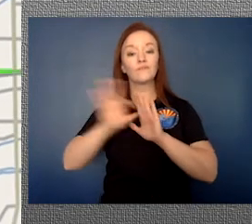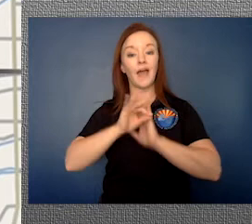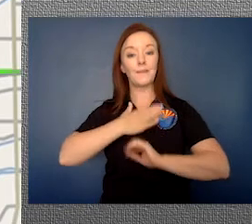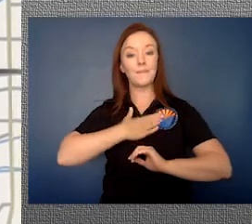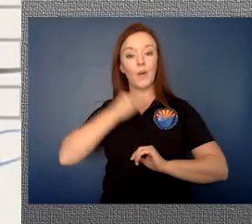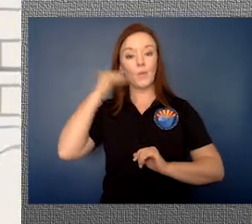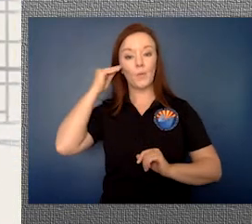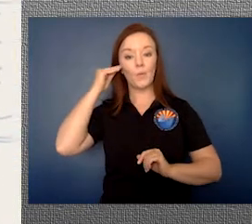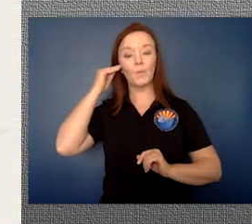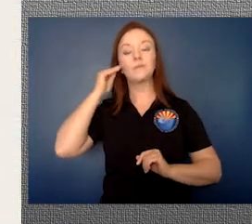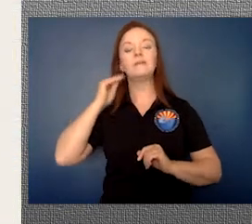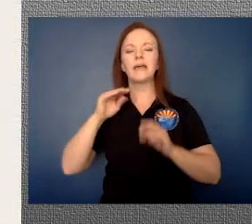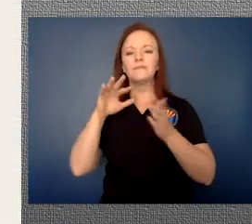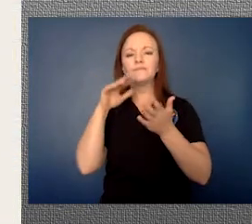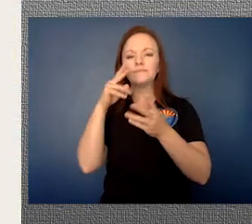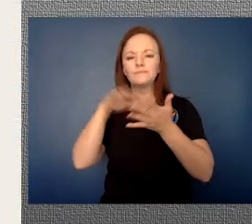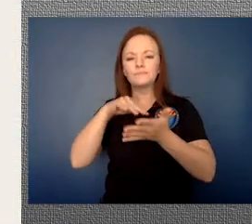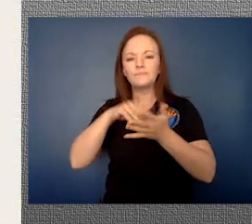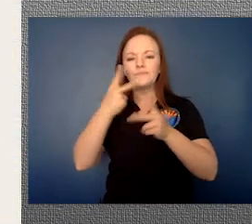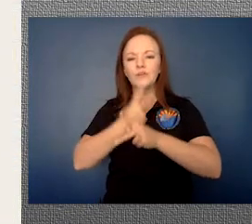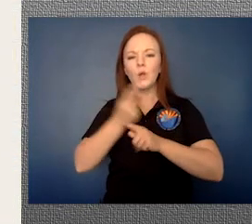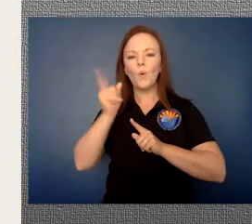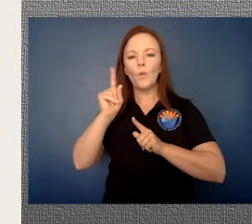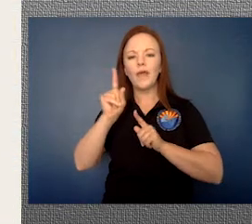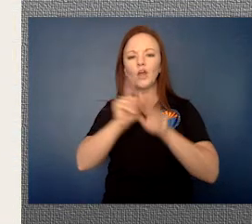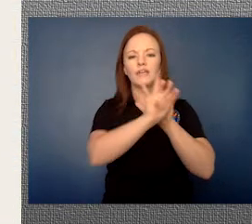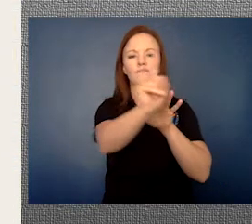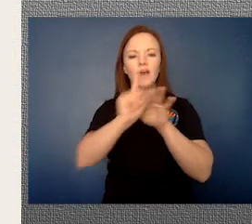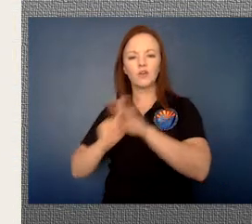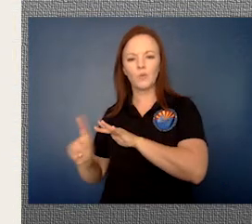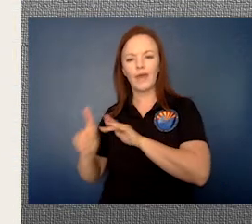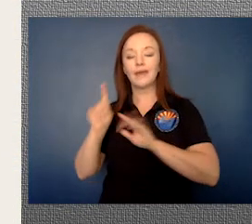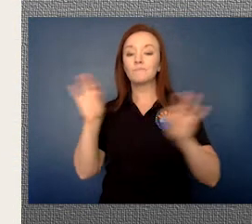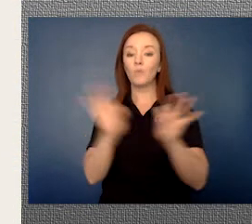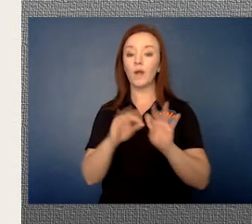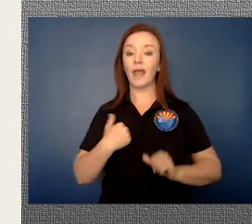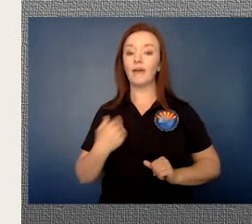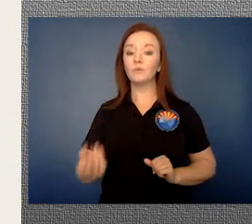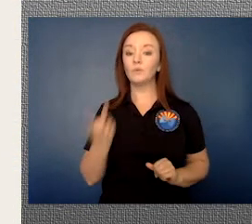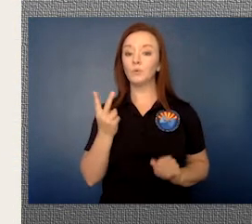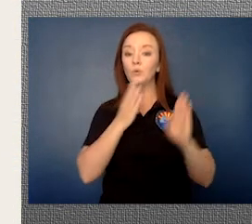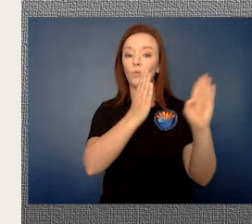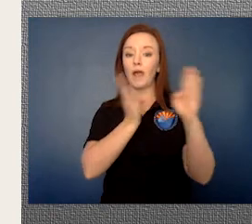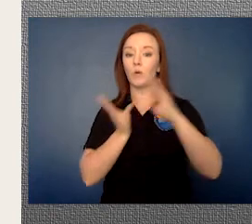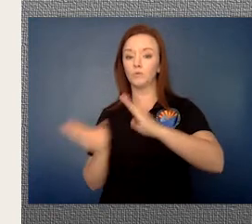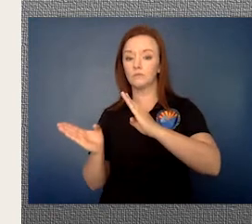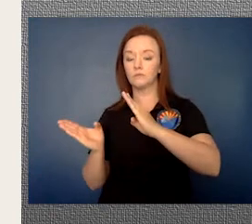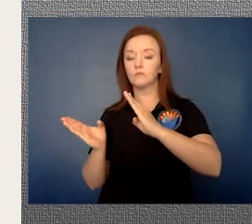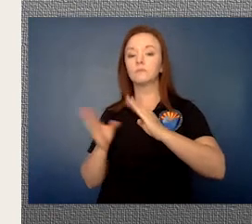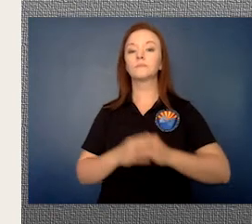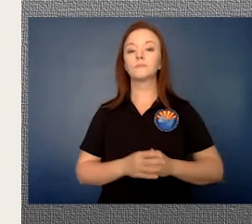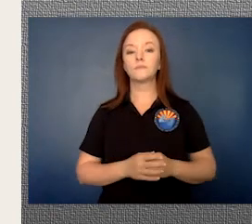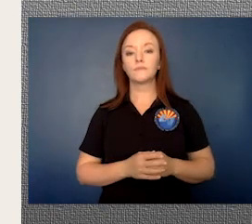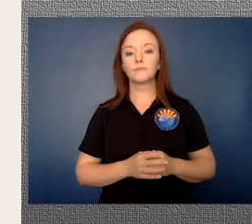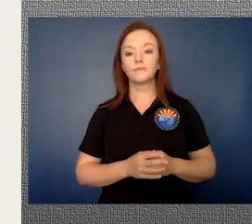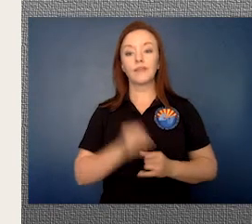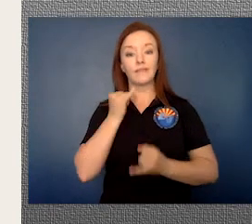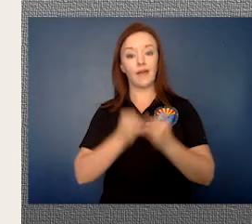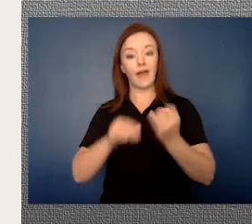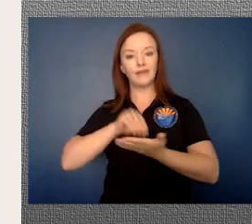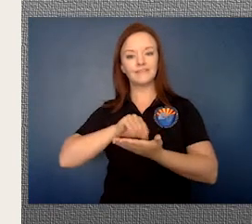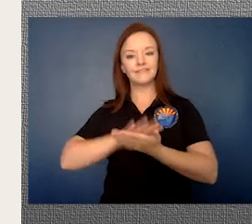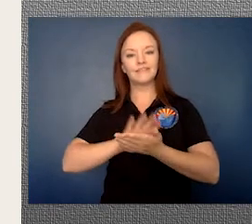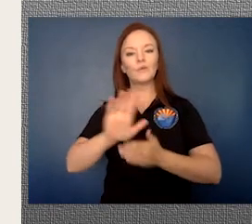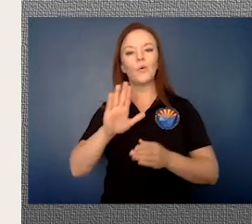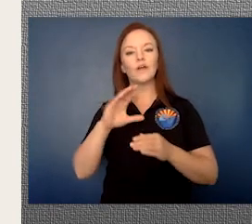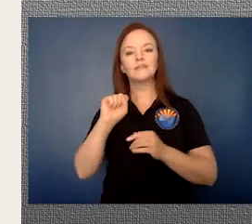study the evacuation routes. Identify 2 ways out of your neighborhood and the 10-mile EPZ. Lastly, write down your sector letter